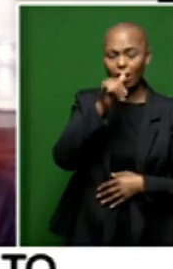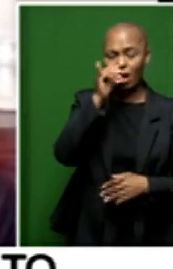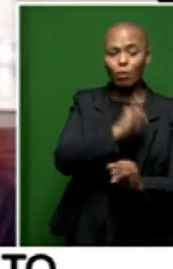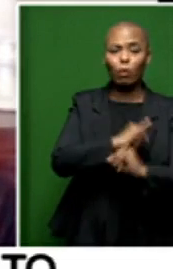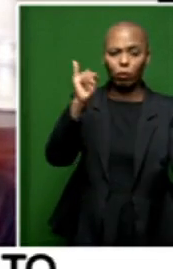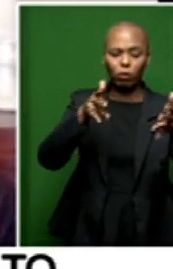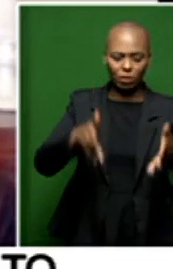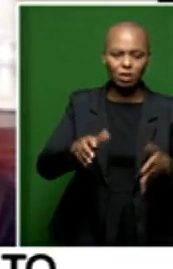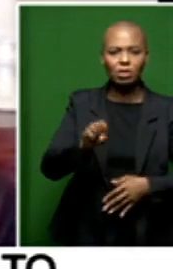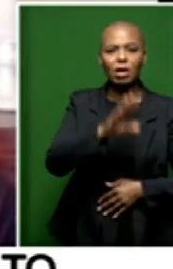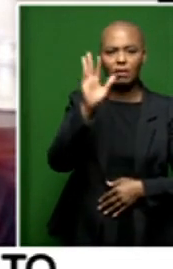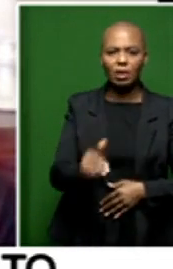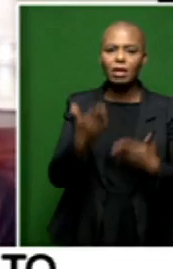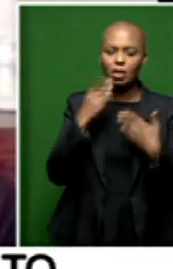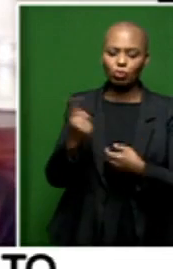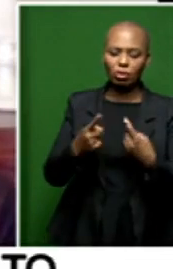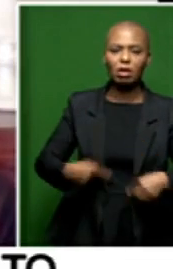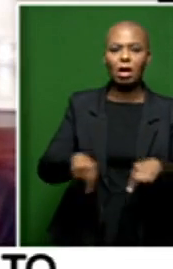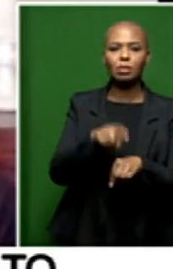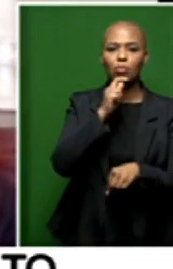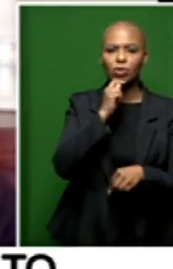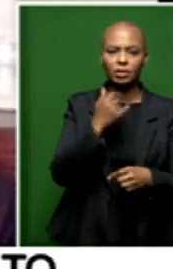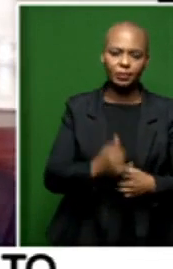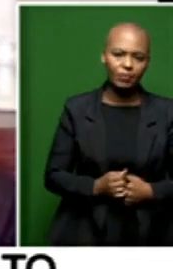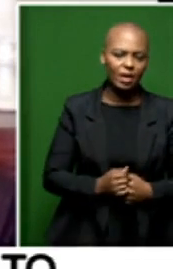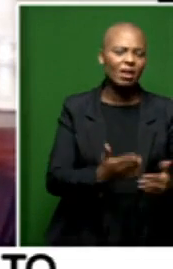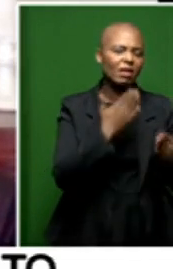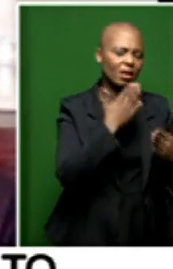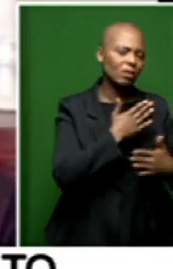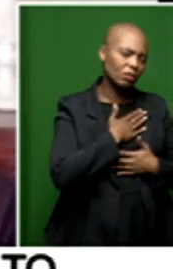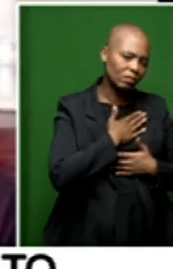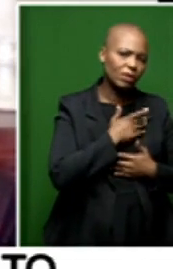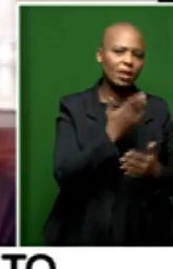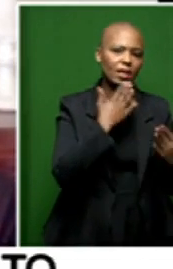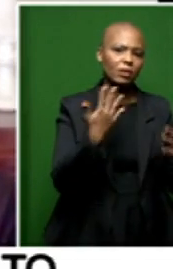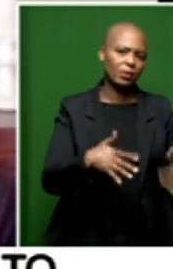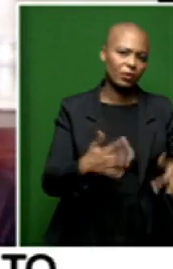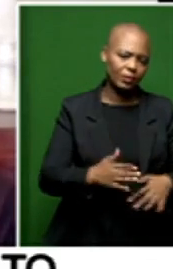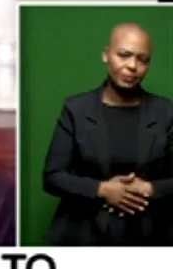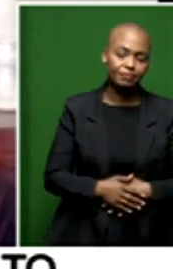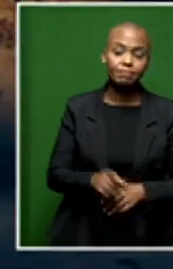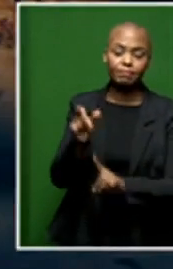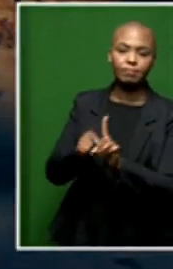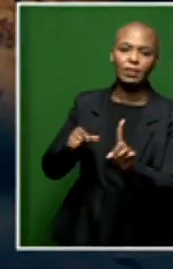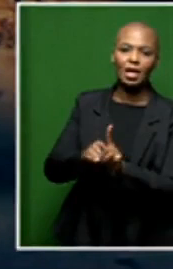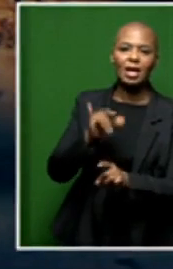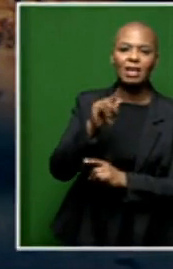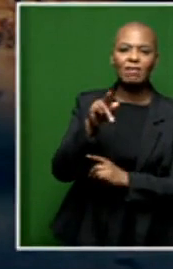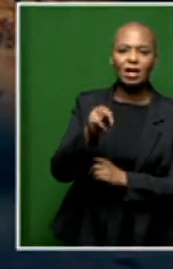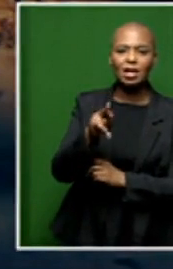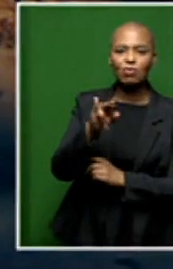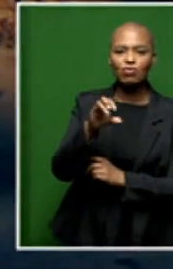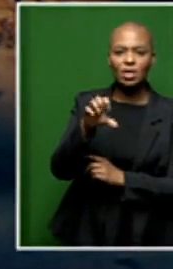country sees. Thank you so much for joining us this morning. It's a pleasure. Thank you so much. Indeed. Thank you. That was Ivana Ries,